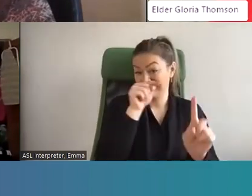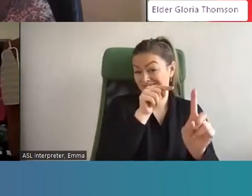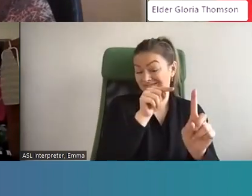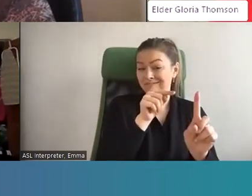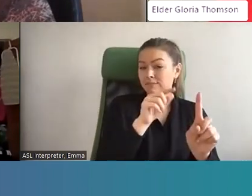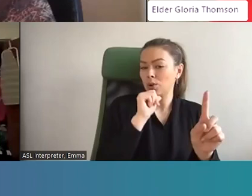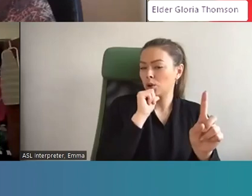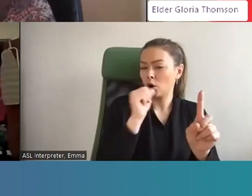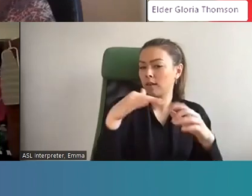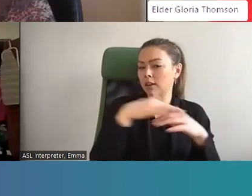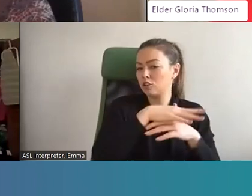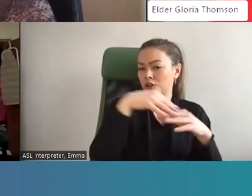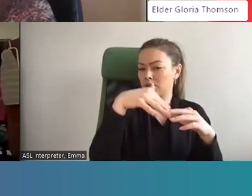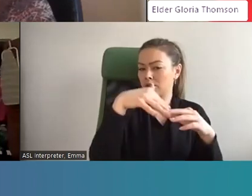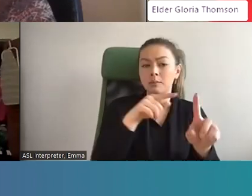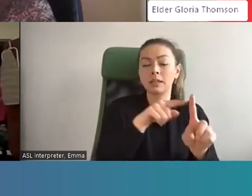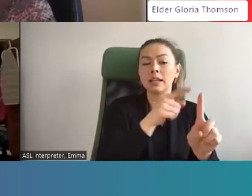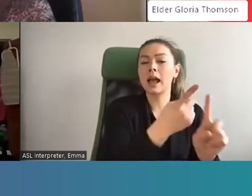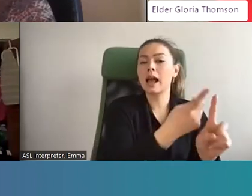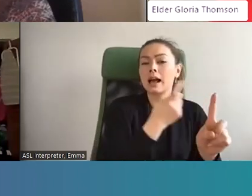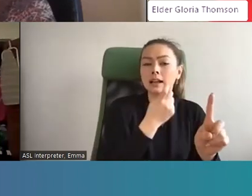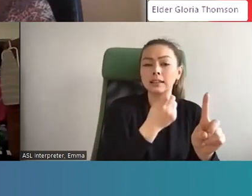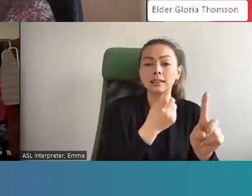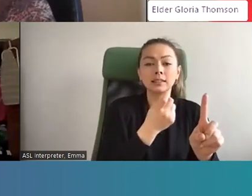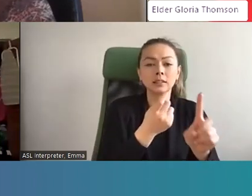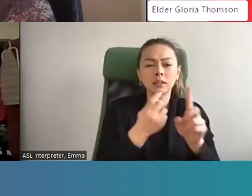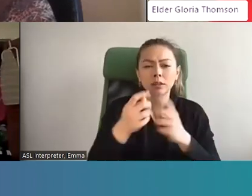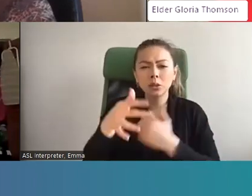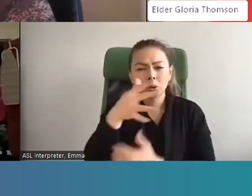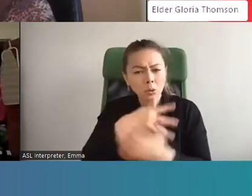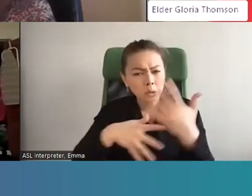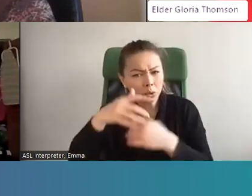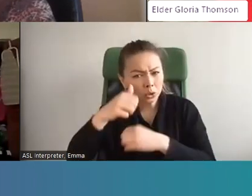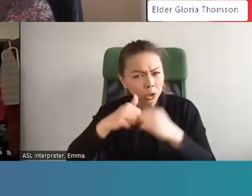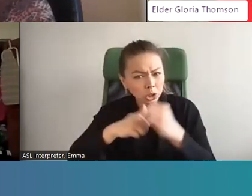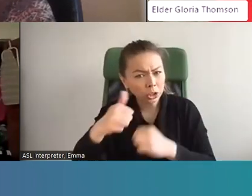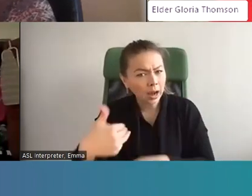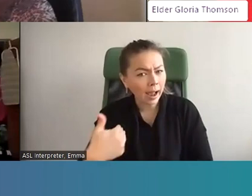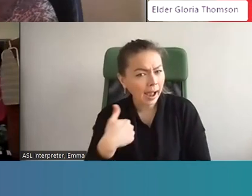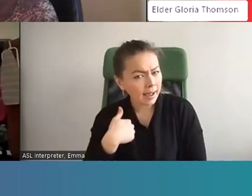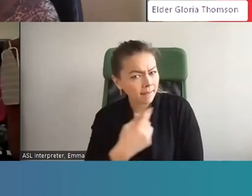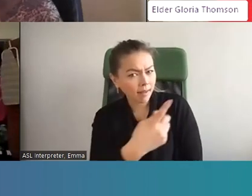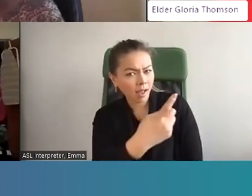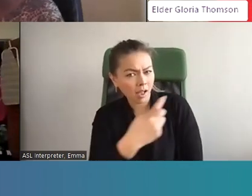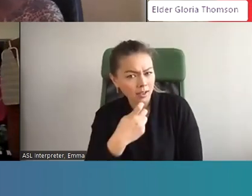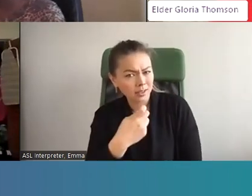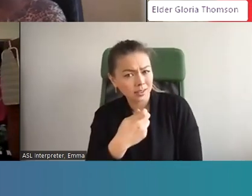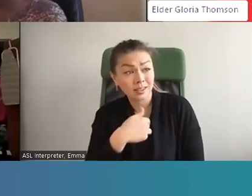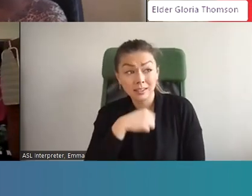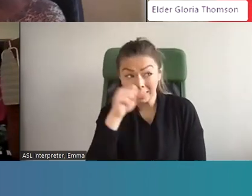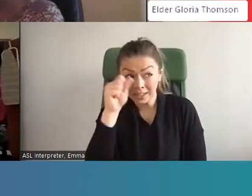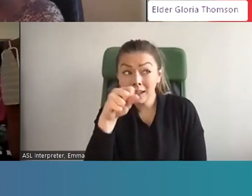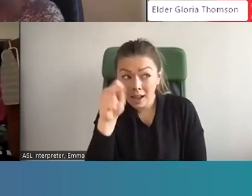social structure? And I said yes, and I went through and I explained everything about our clans and